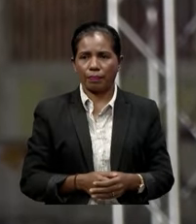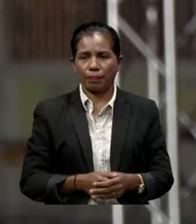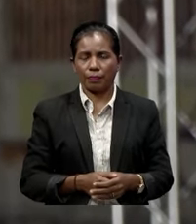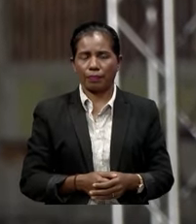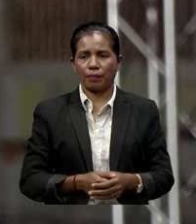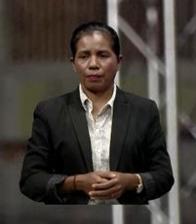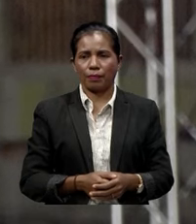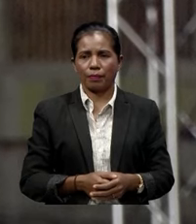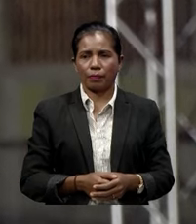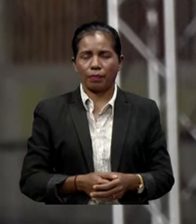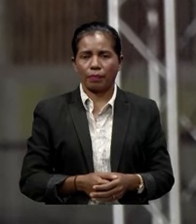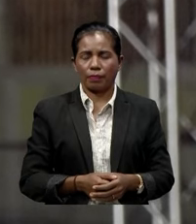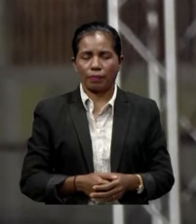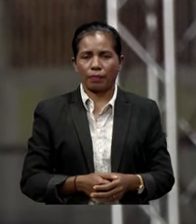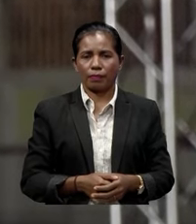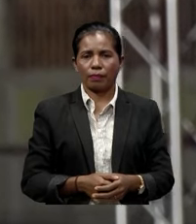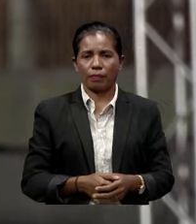that